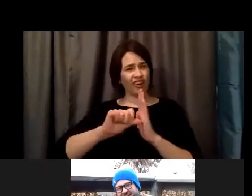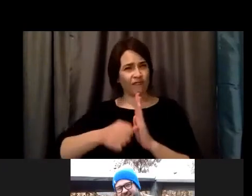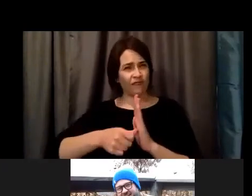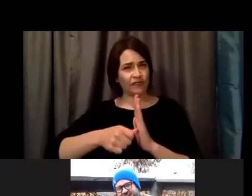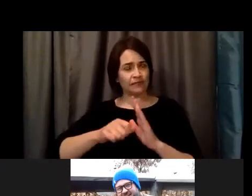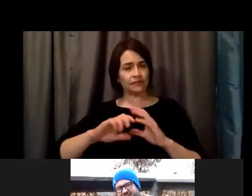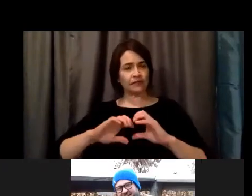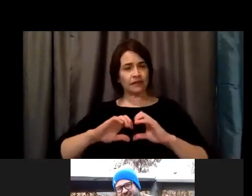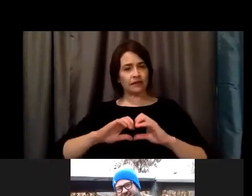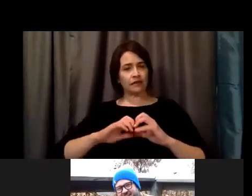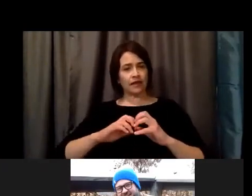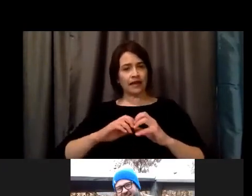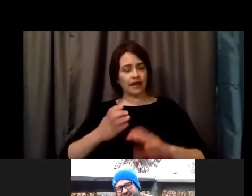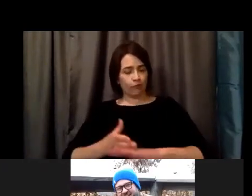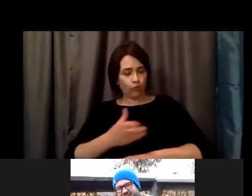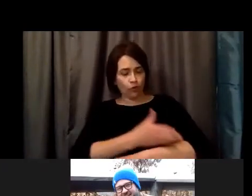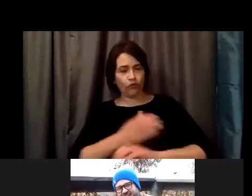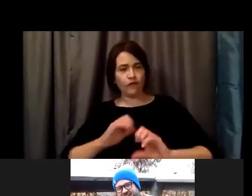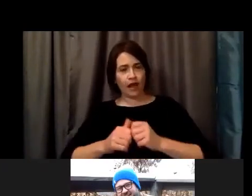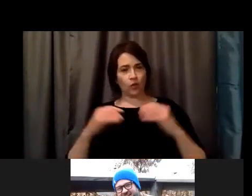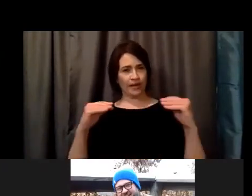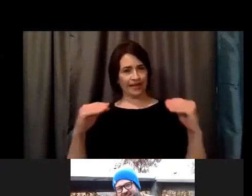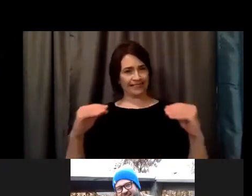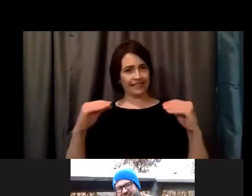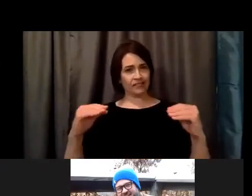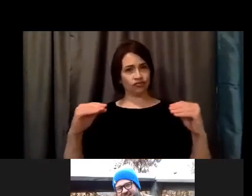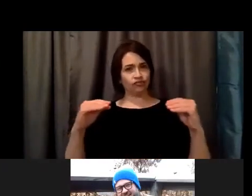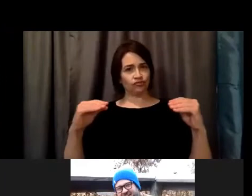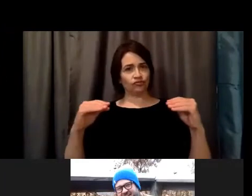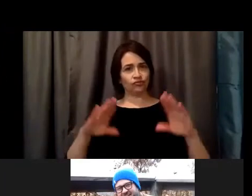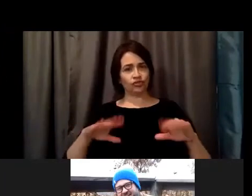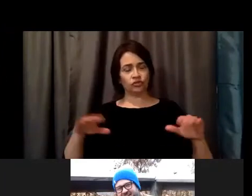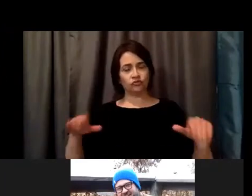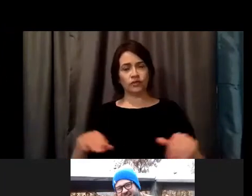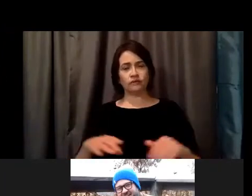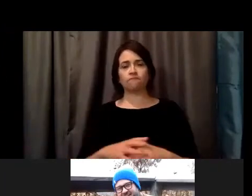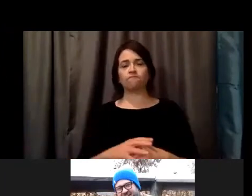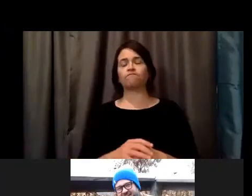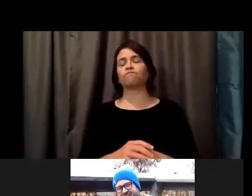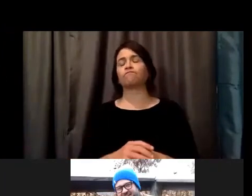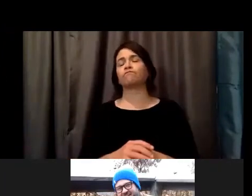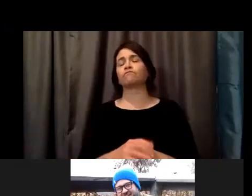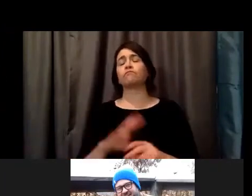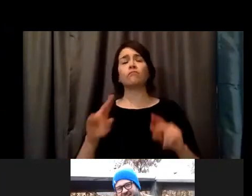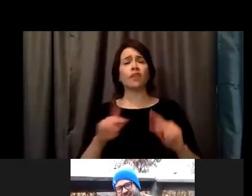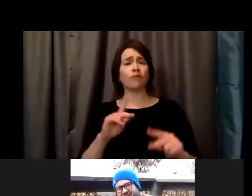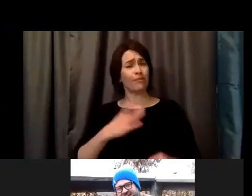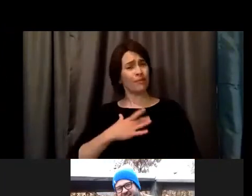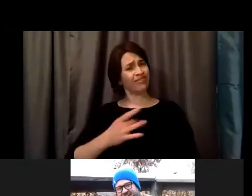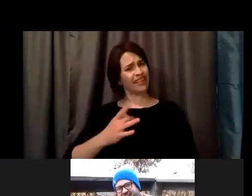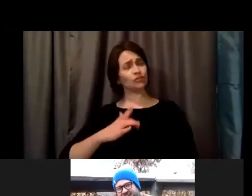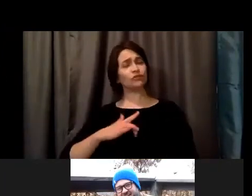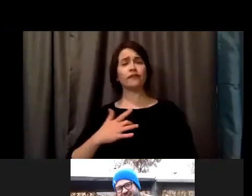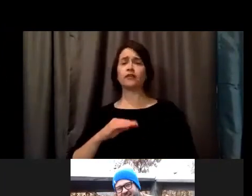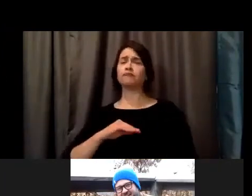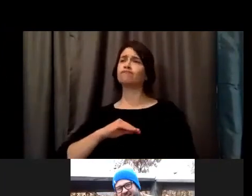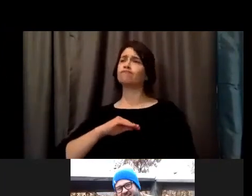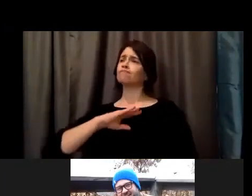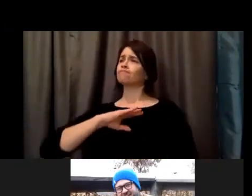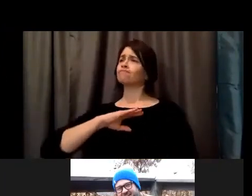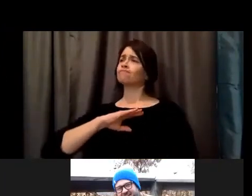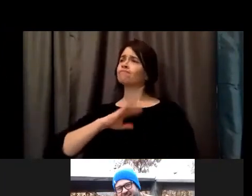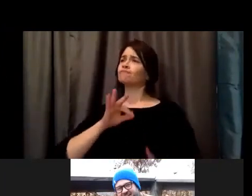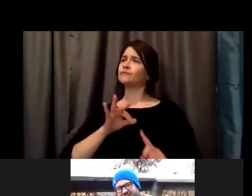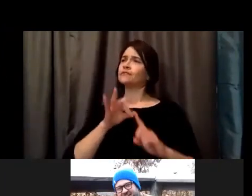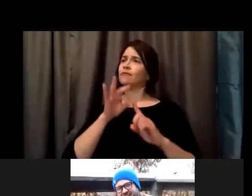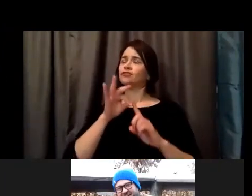system. And people, George, people like to feel special. When you see, when I'm traveling, I look out there